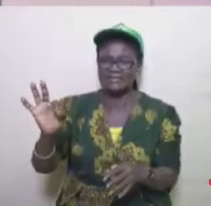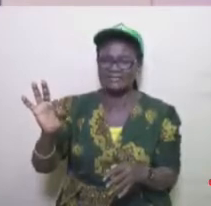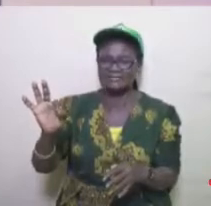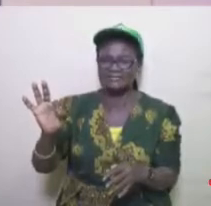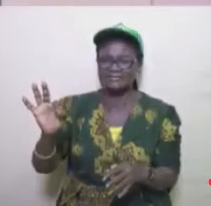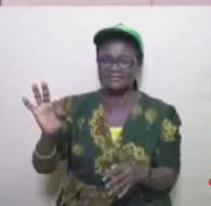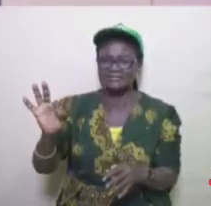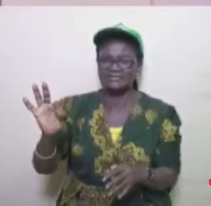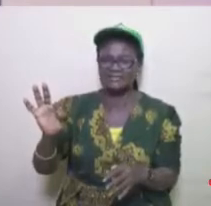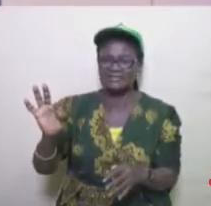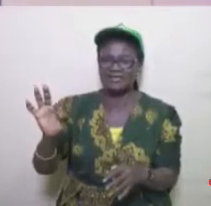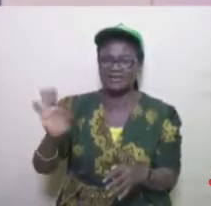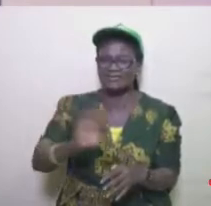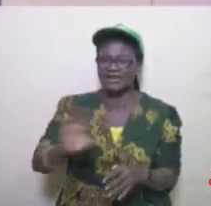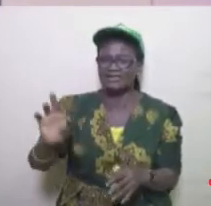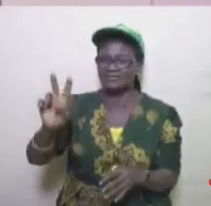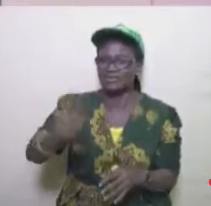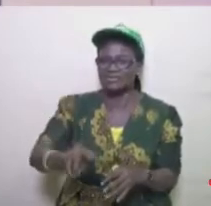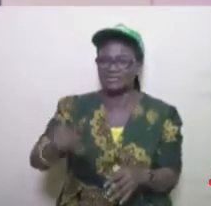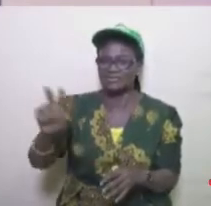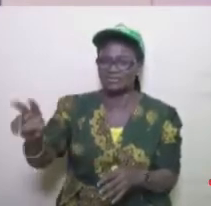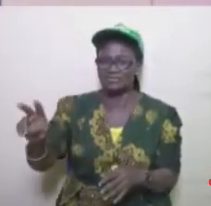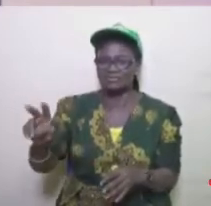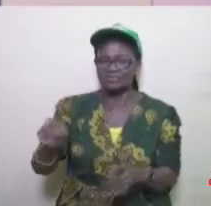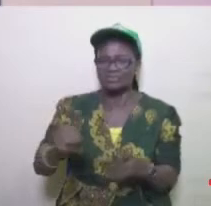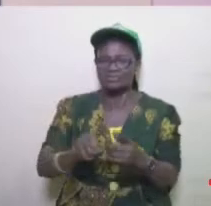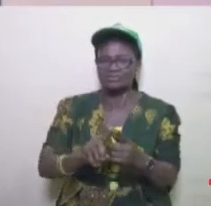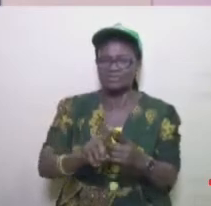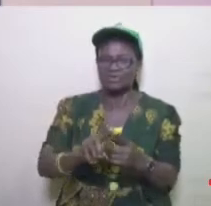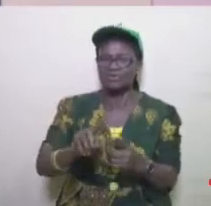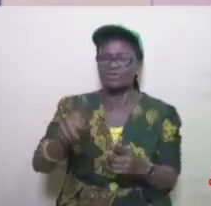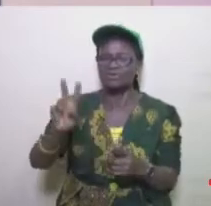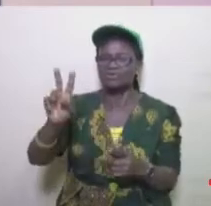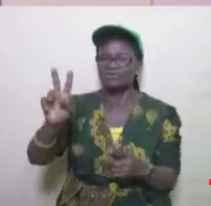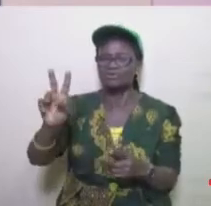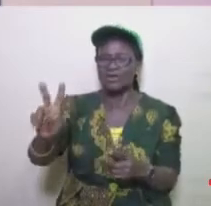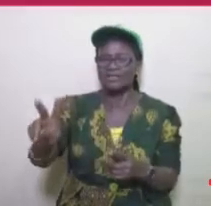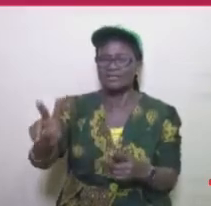49, 22 to 24.